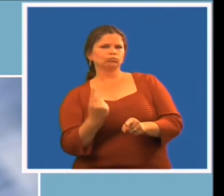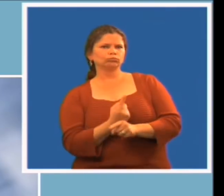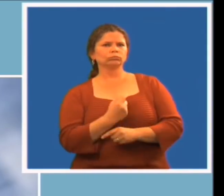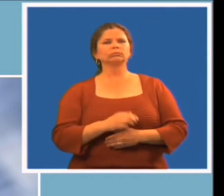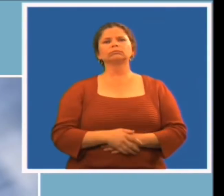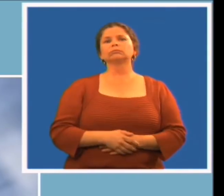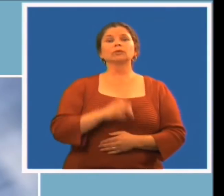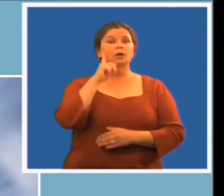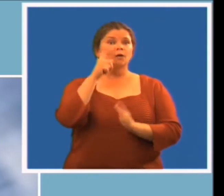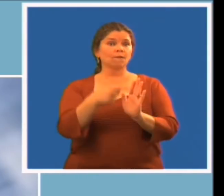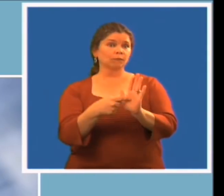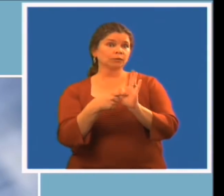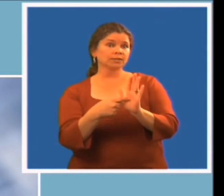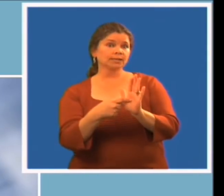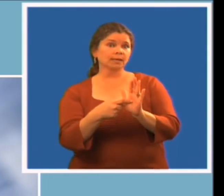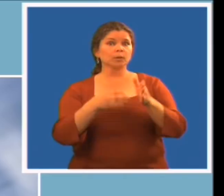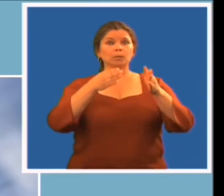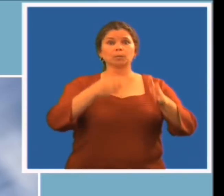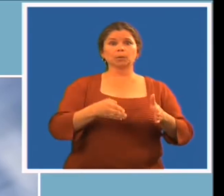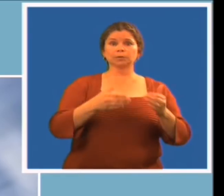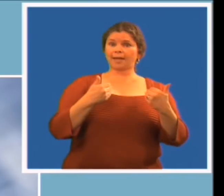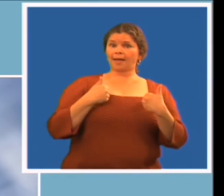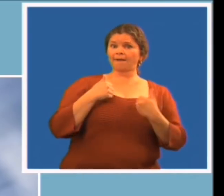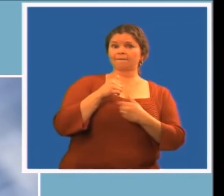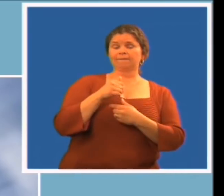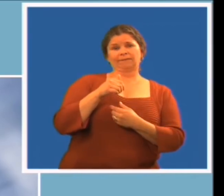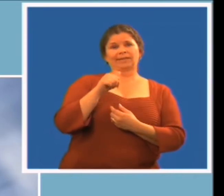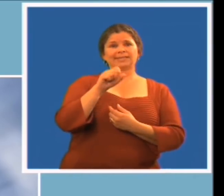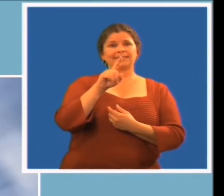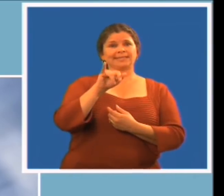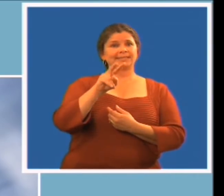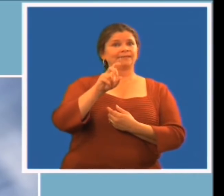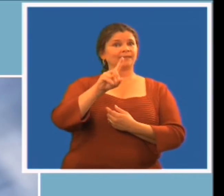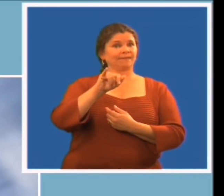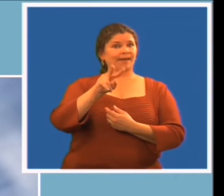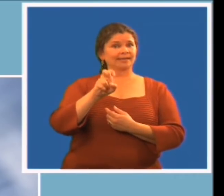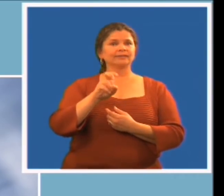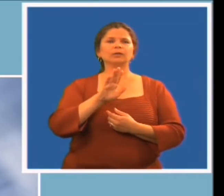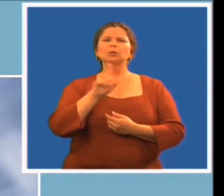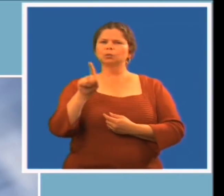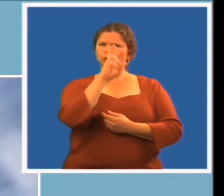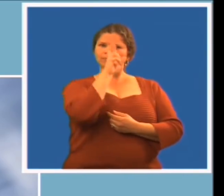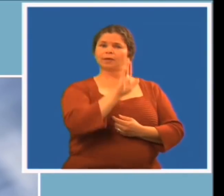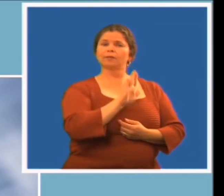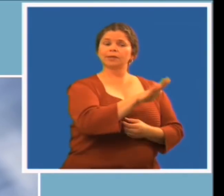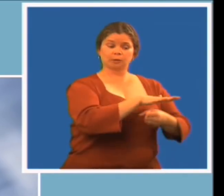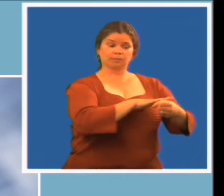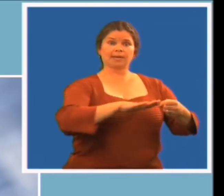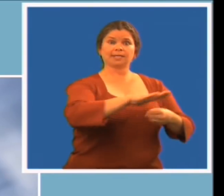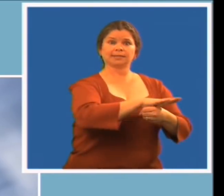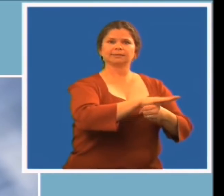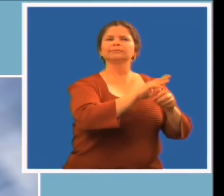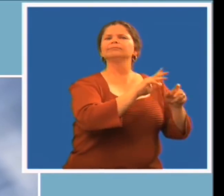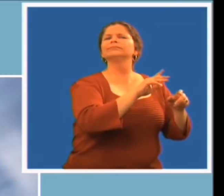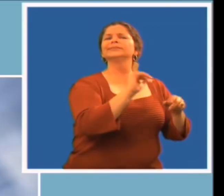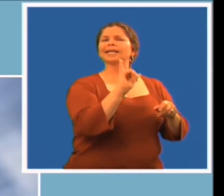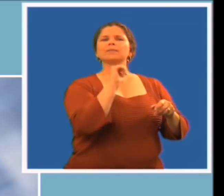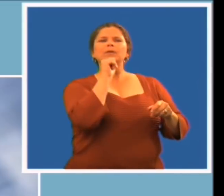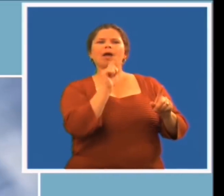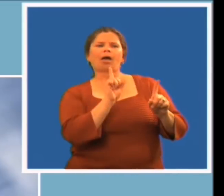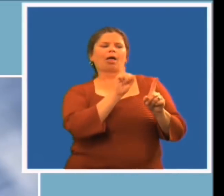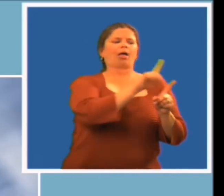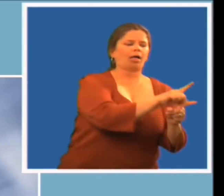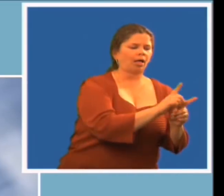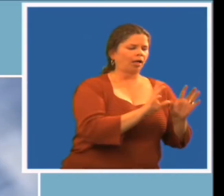appropriately. For instance, you would respect personal space by not leaning over the person, in the same way you would not lean over